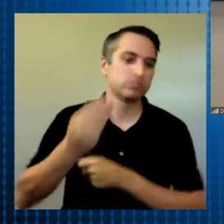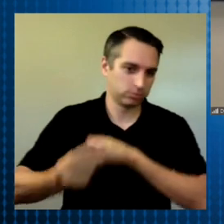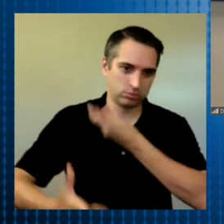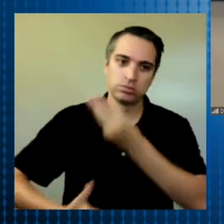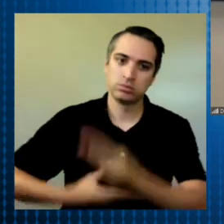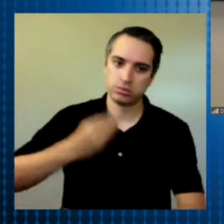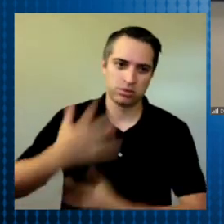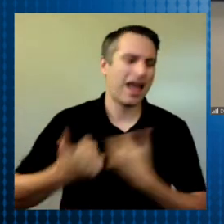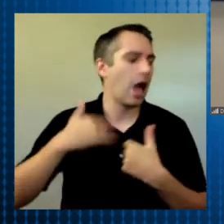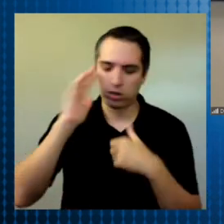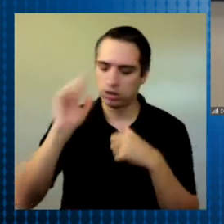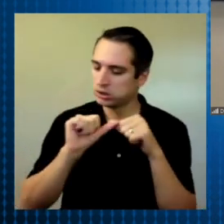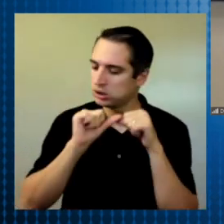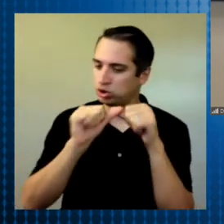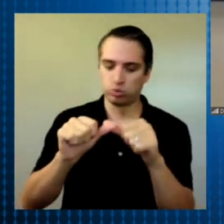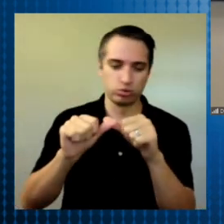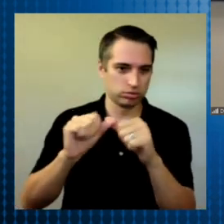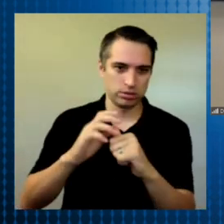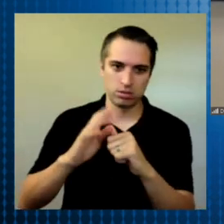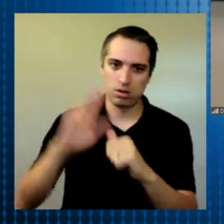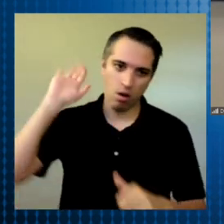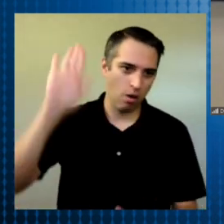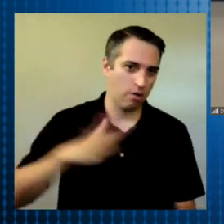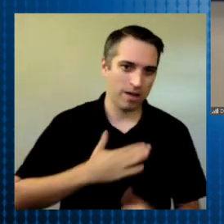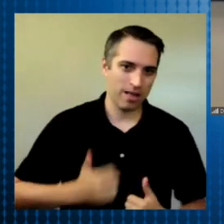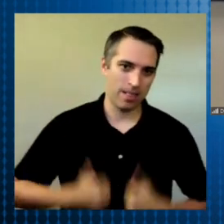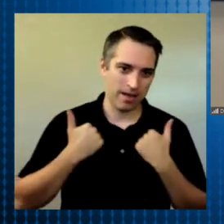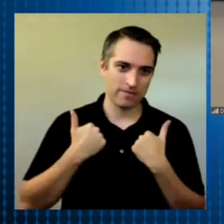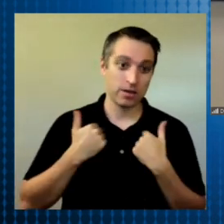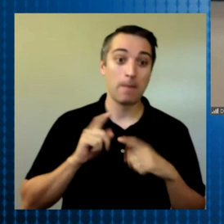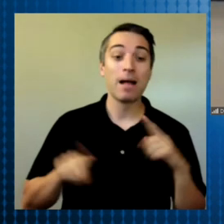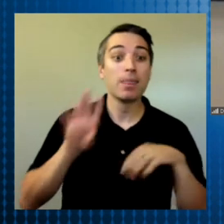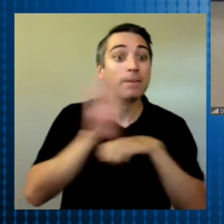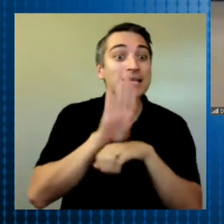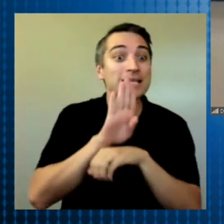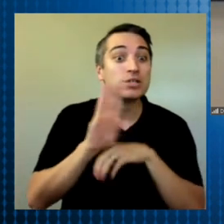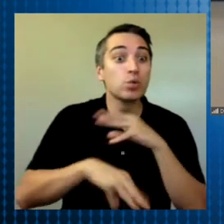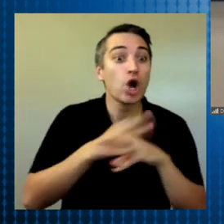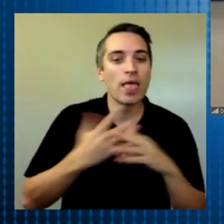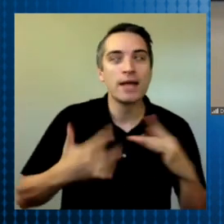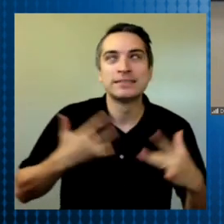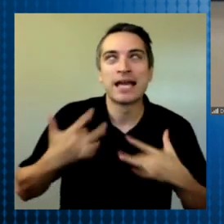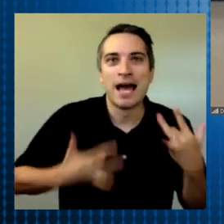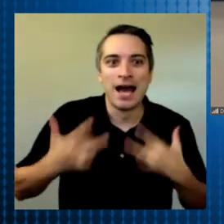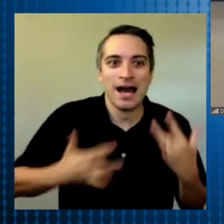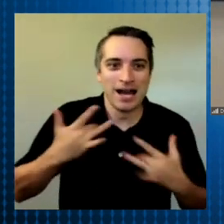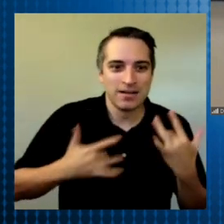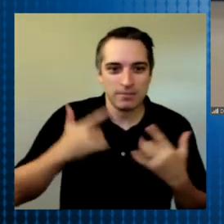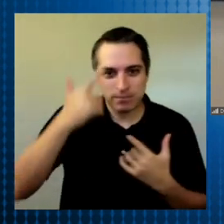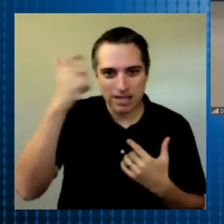I'm breathing. But the business world excites me, because it ain't nothing but like the gangs at